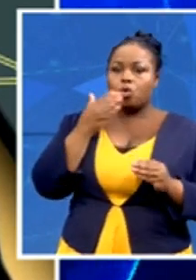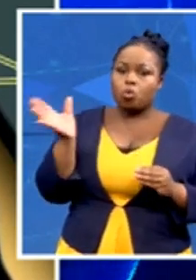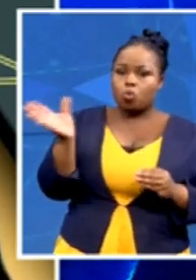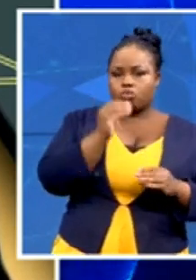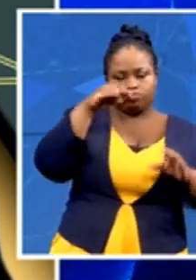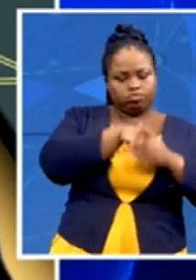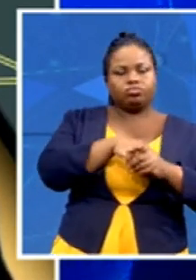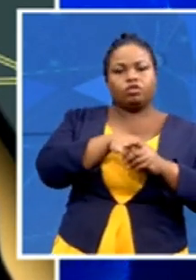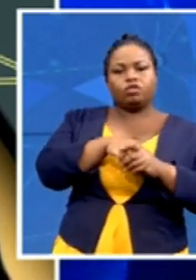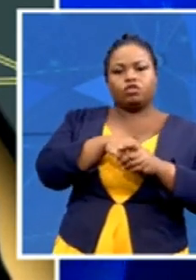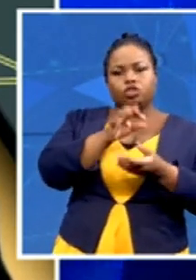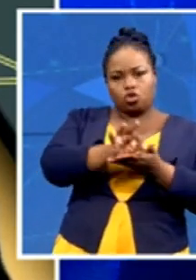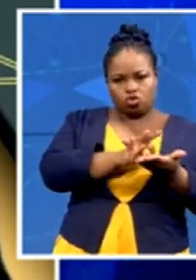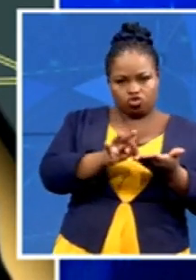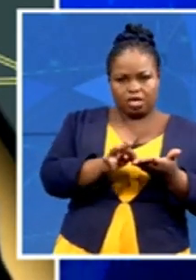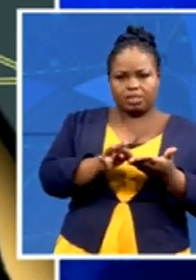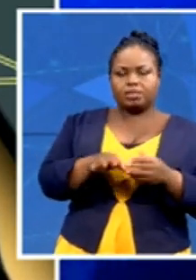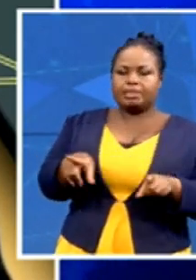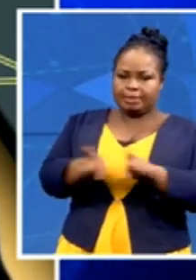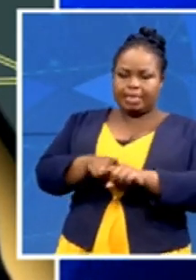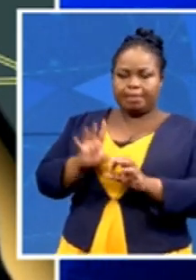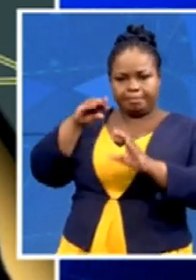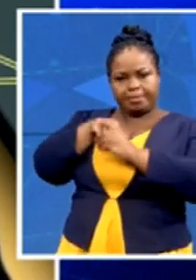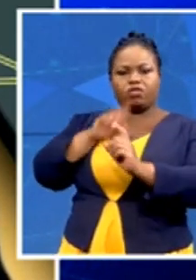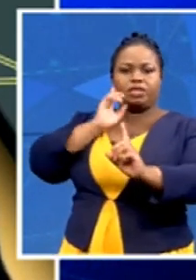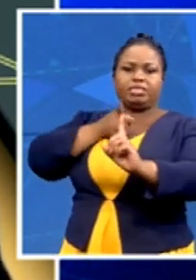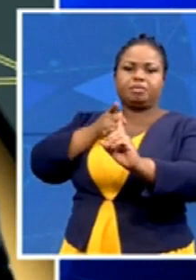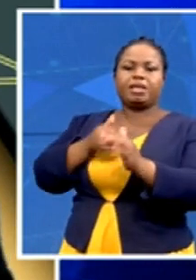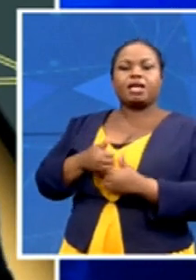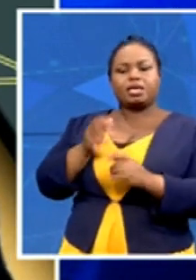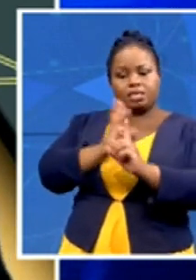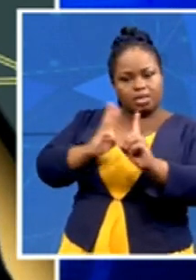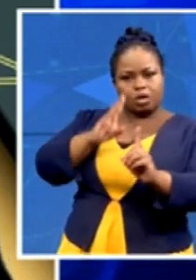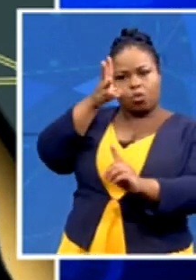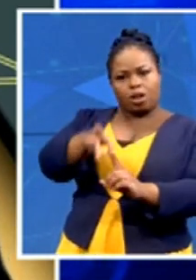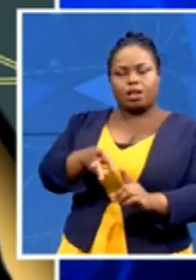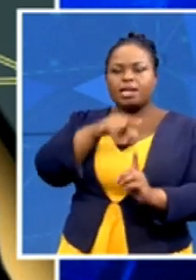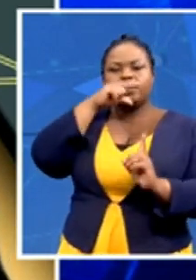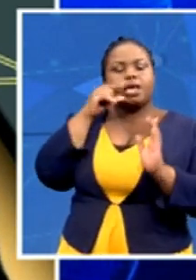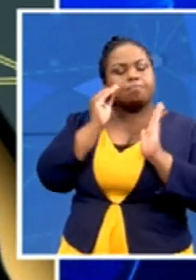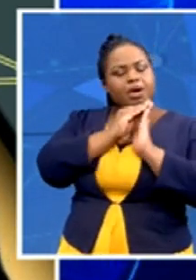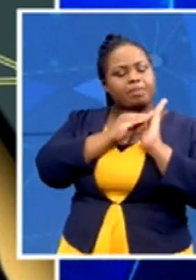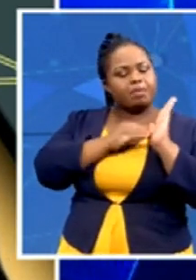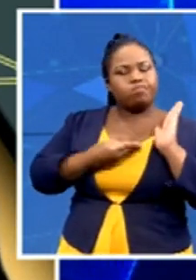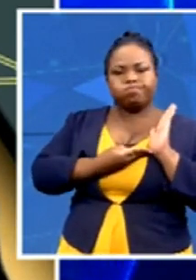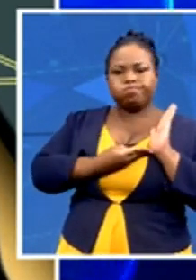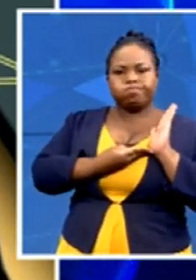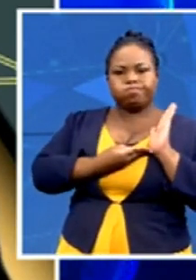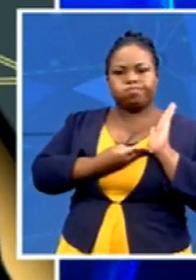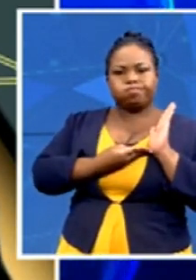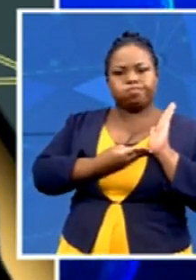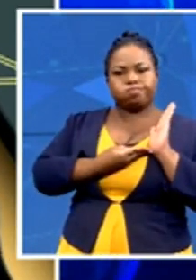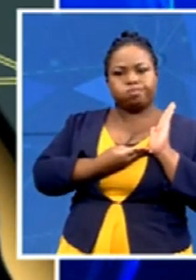part of this disciplinary hearing. We've named them in the report as they are, and we are moving that way. Anybody who